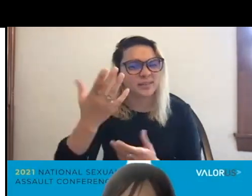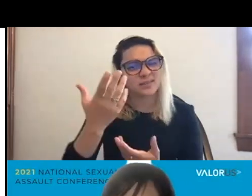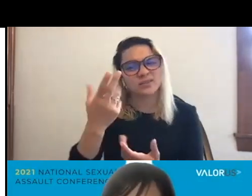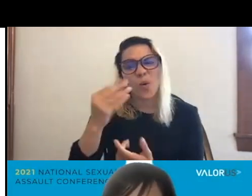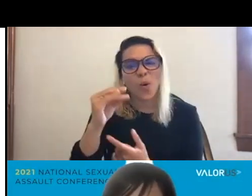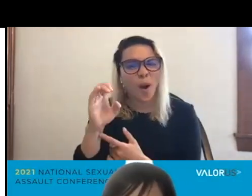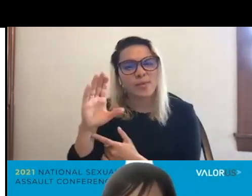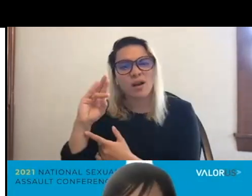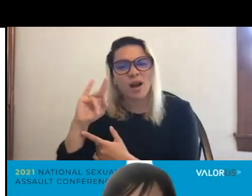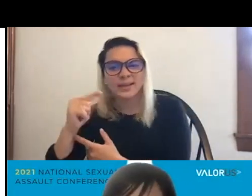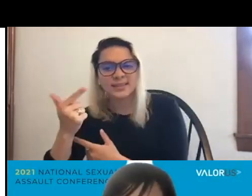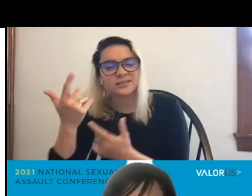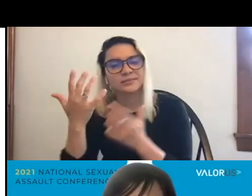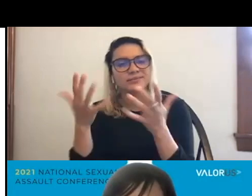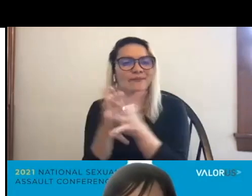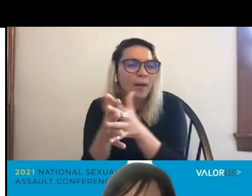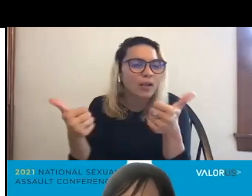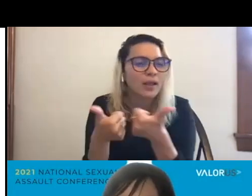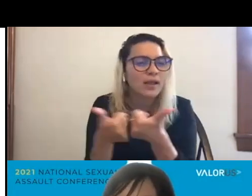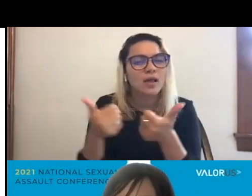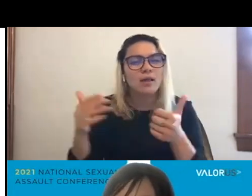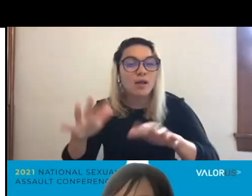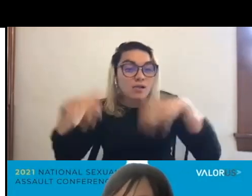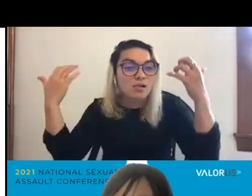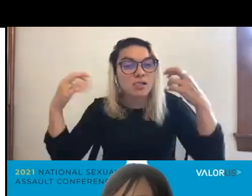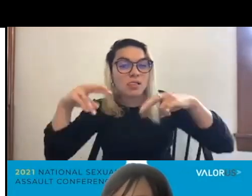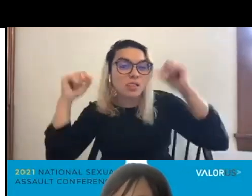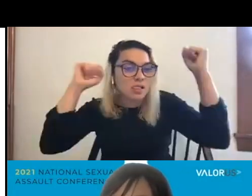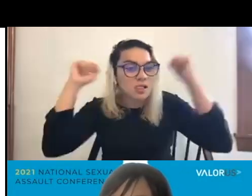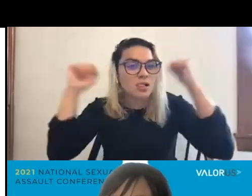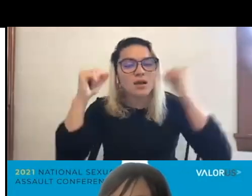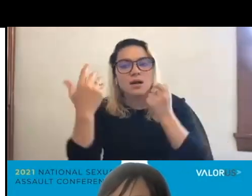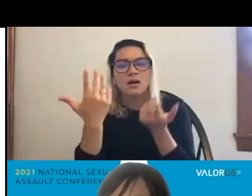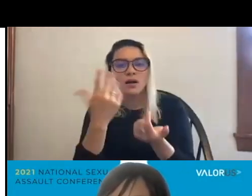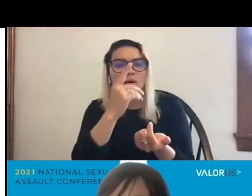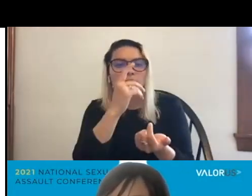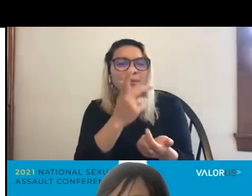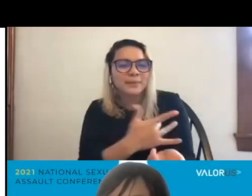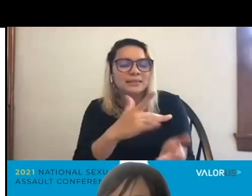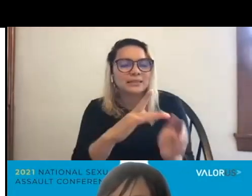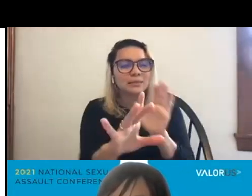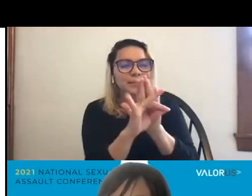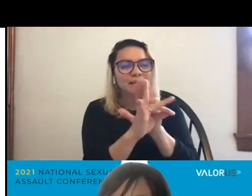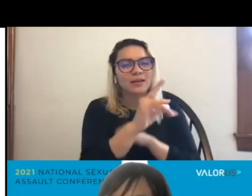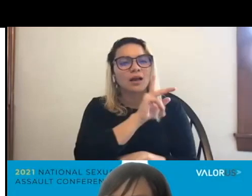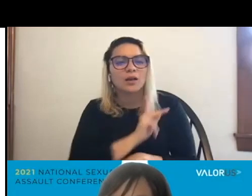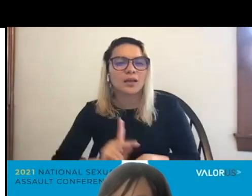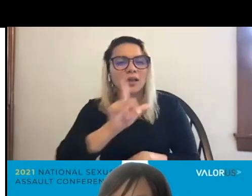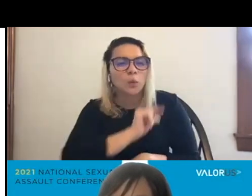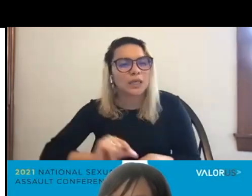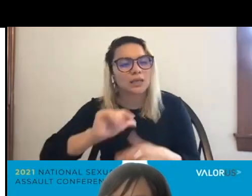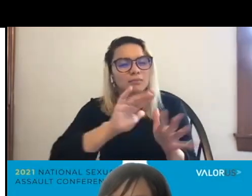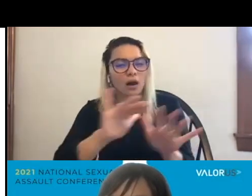big celebration, and part of that is to have this court, this group of students that we honor